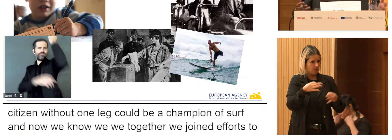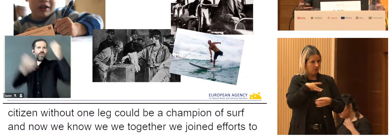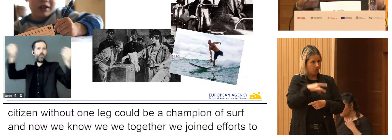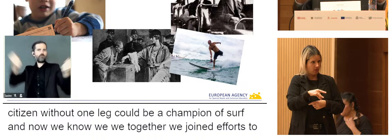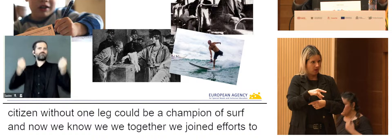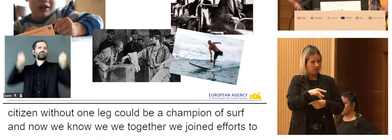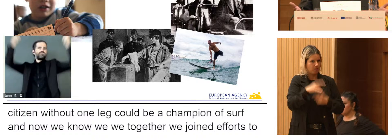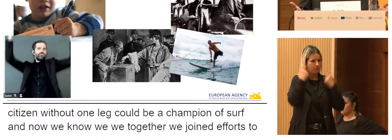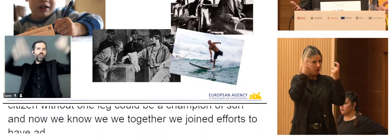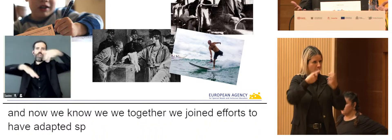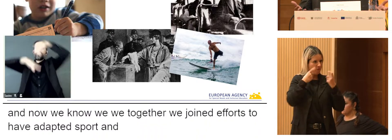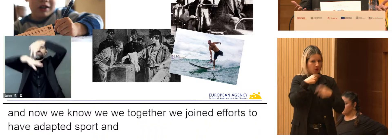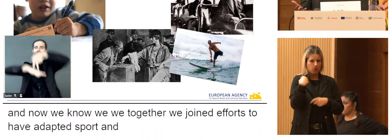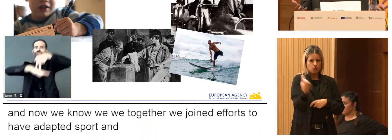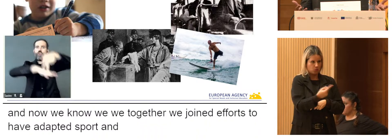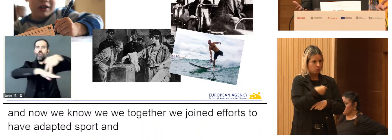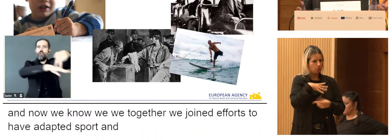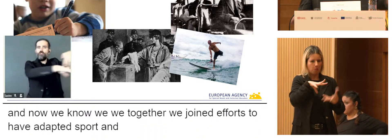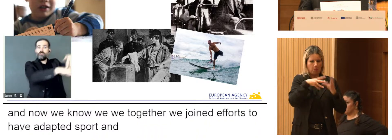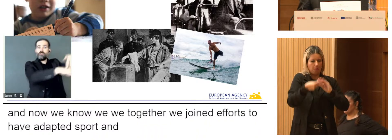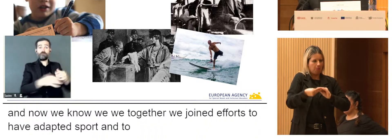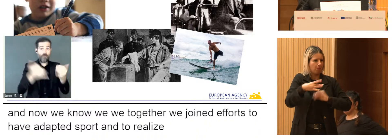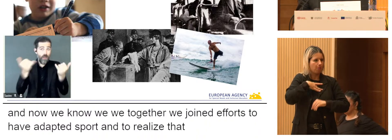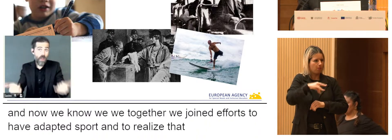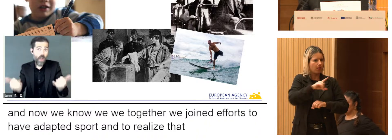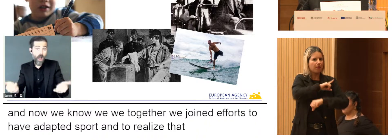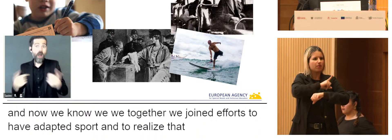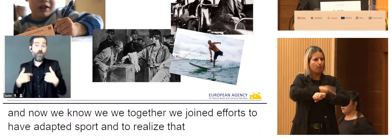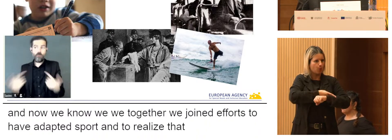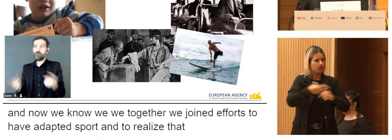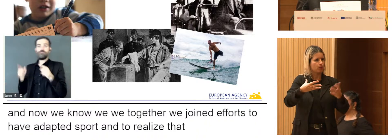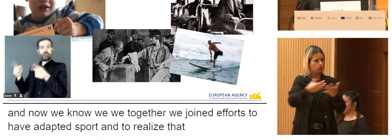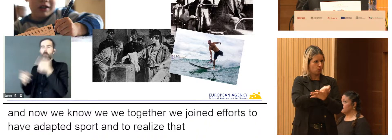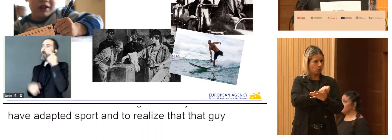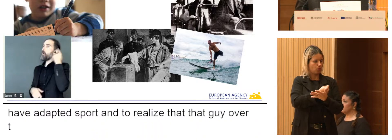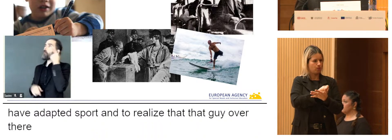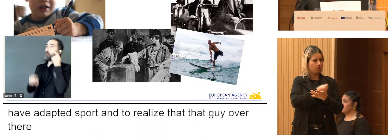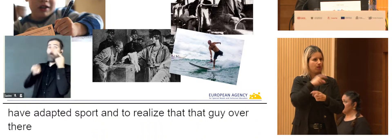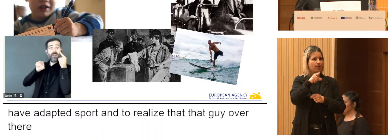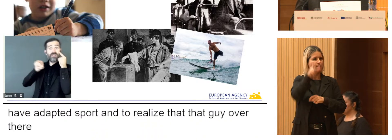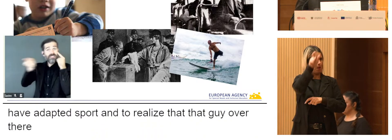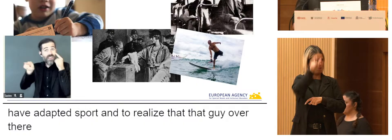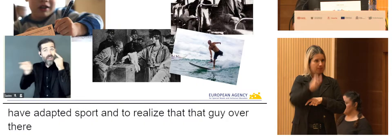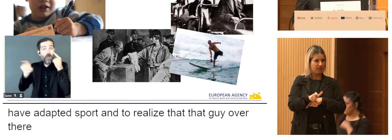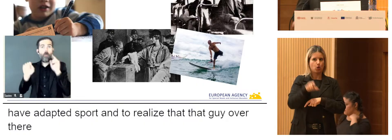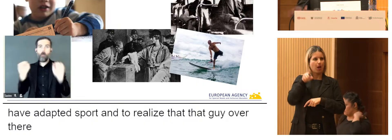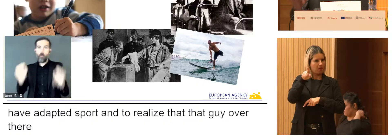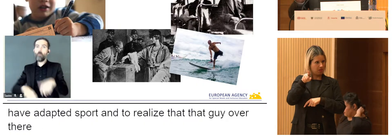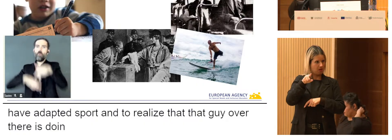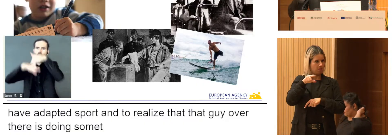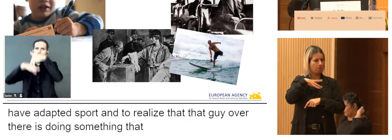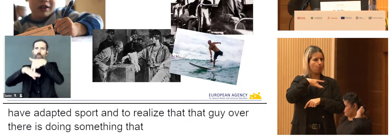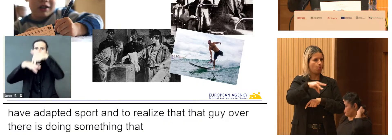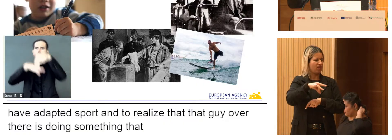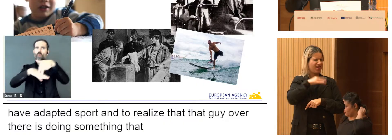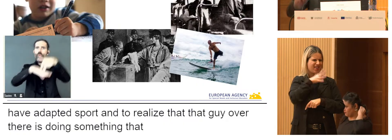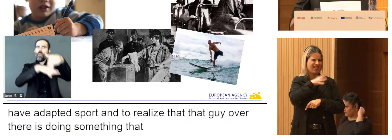sport and to realize that that guy over there is doing something that I would